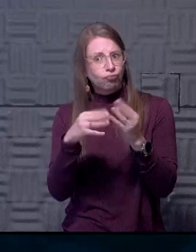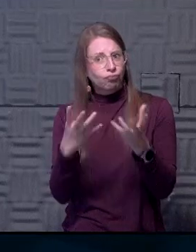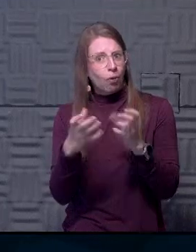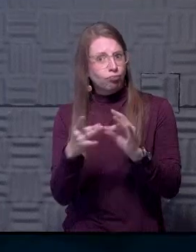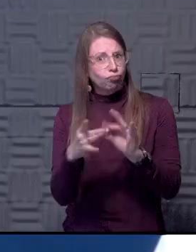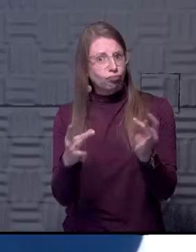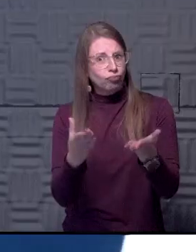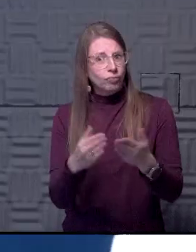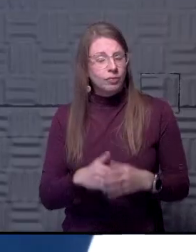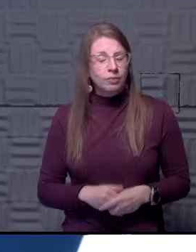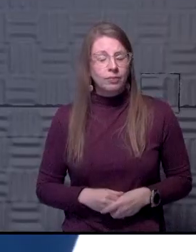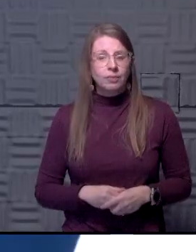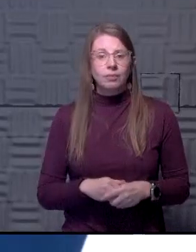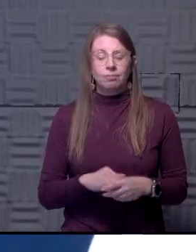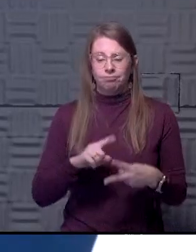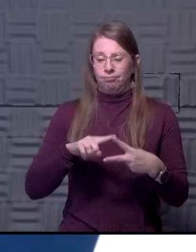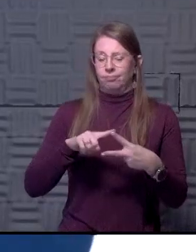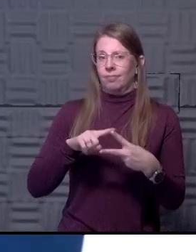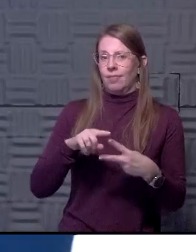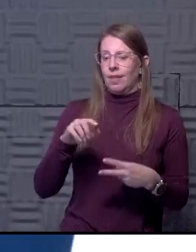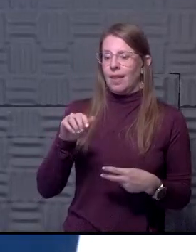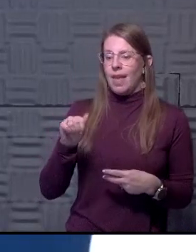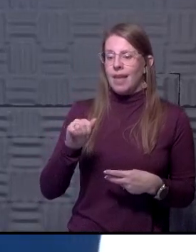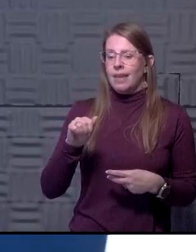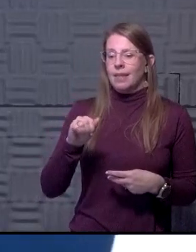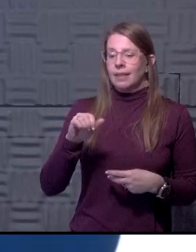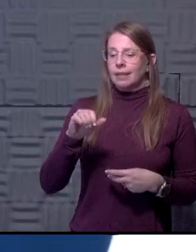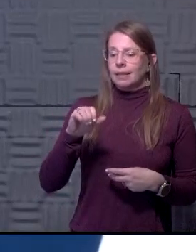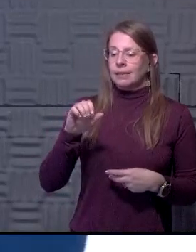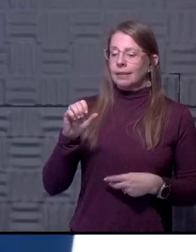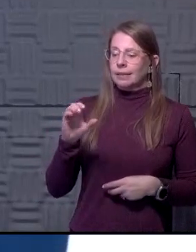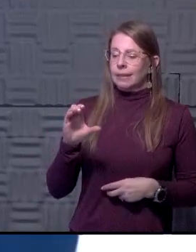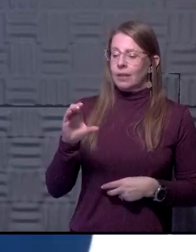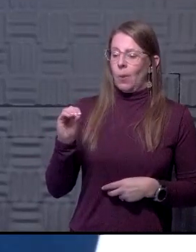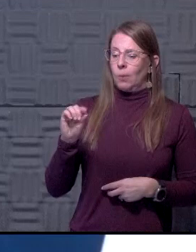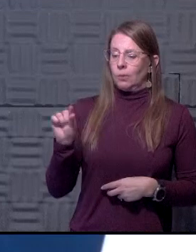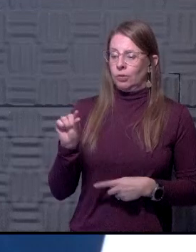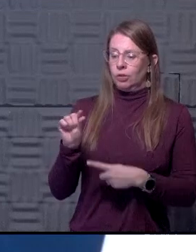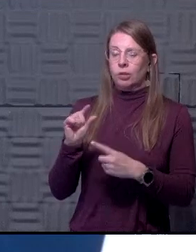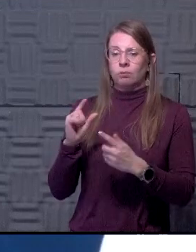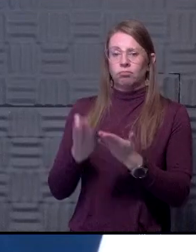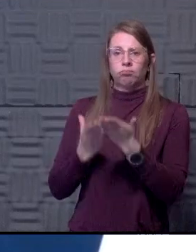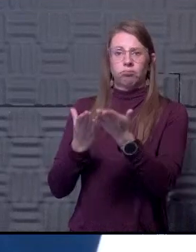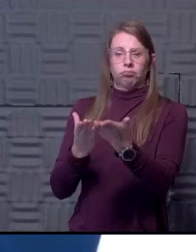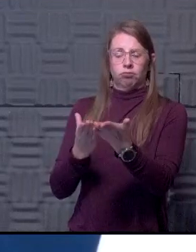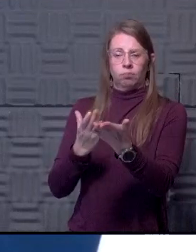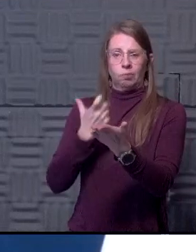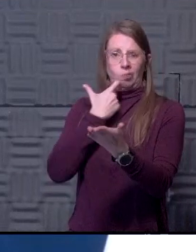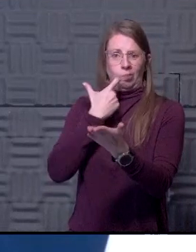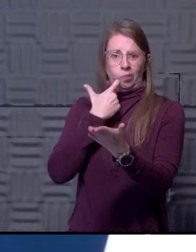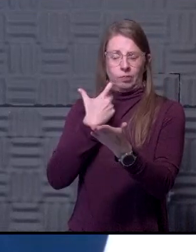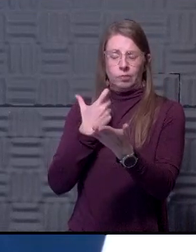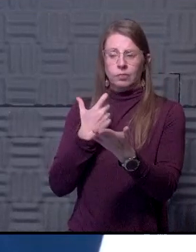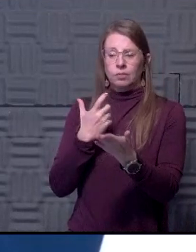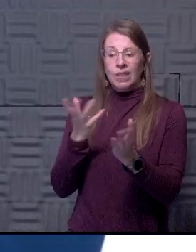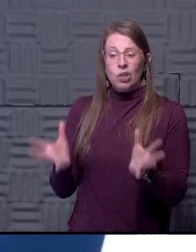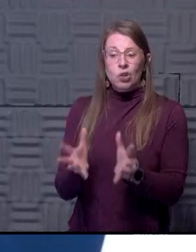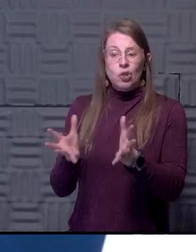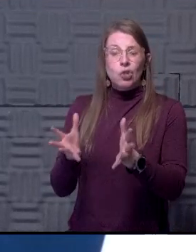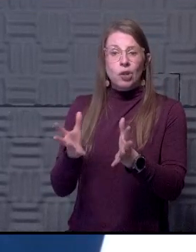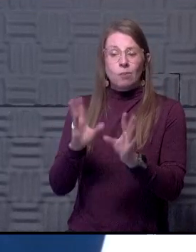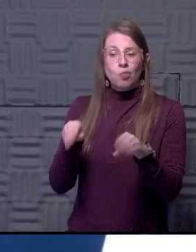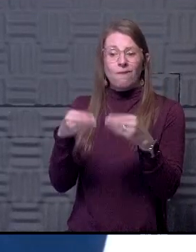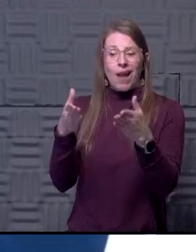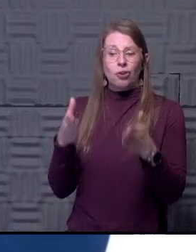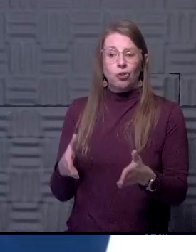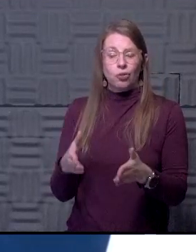that? Well, just the ACOG also came out with a recommendation, again, encouraging